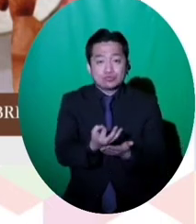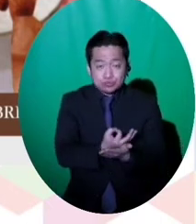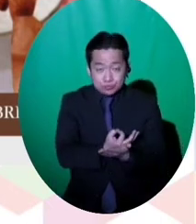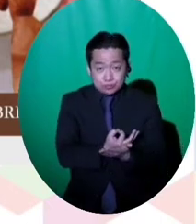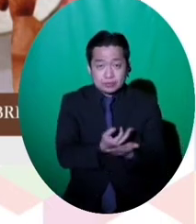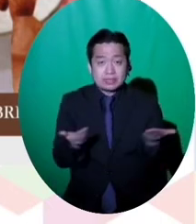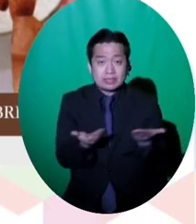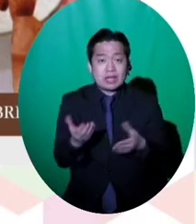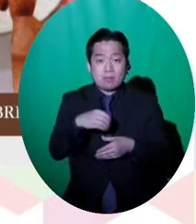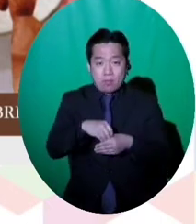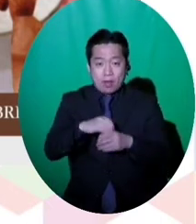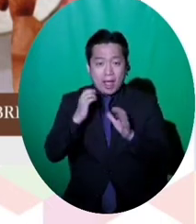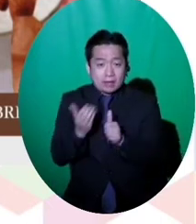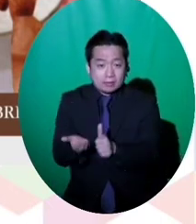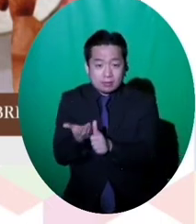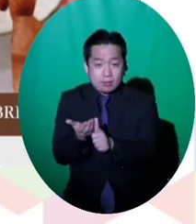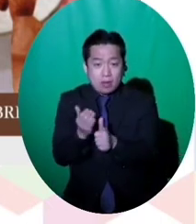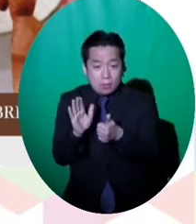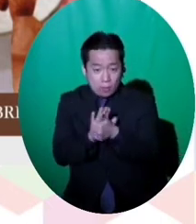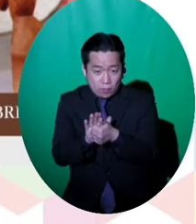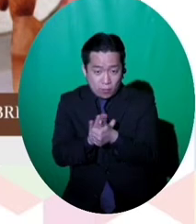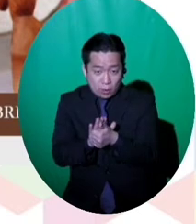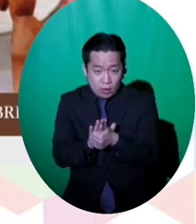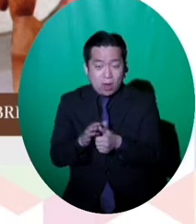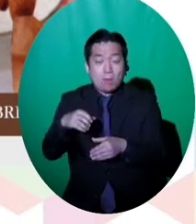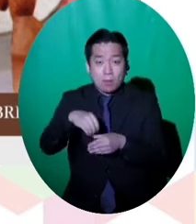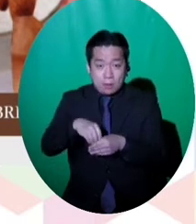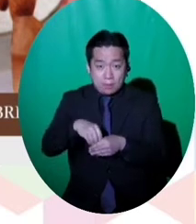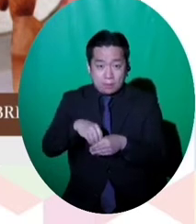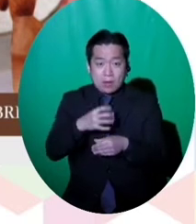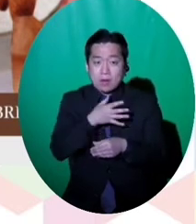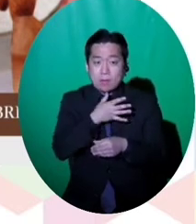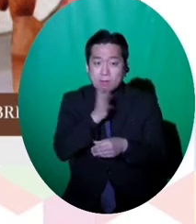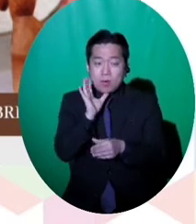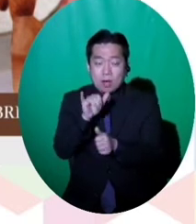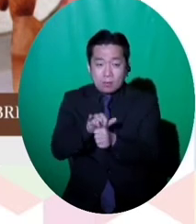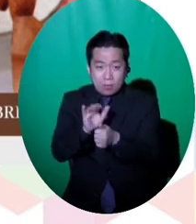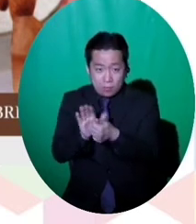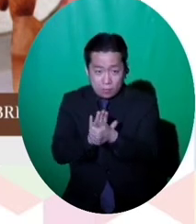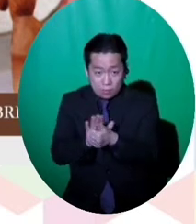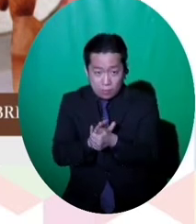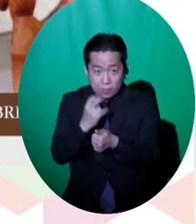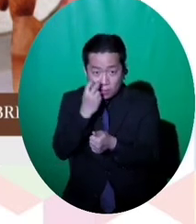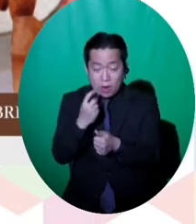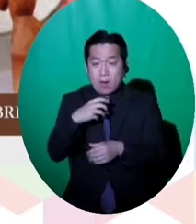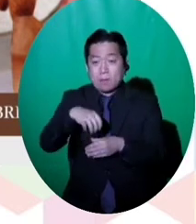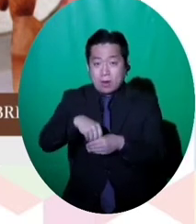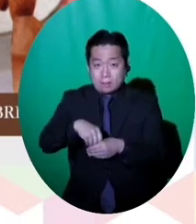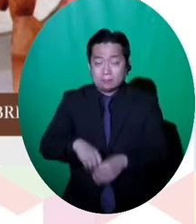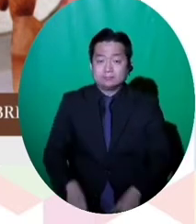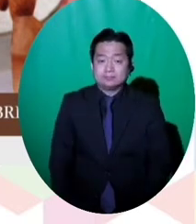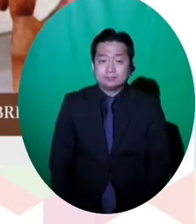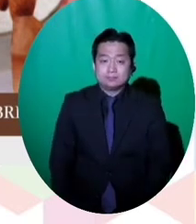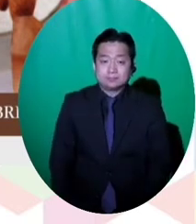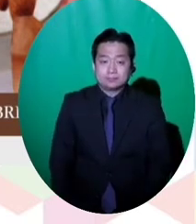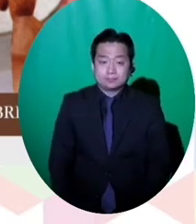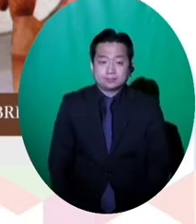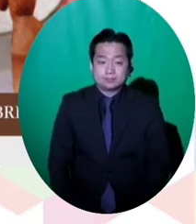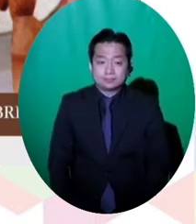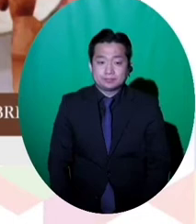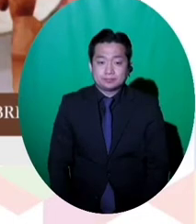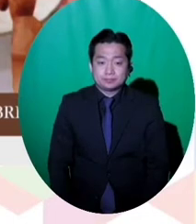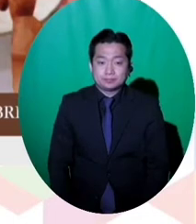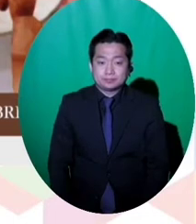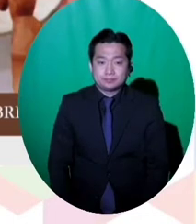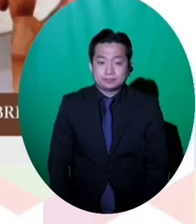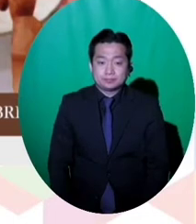services, but it also includes the unpaid work that's provided by family and community members, unpaid work that